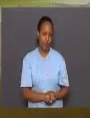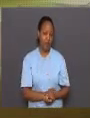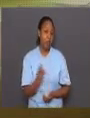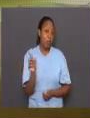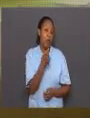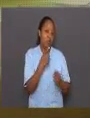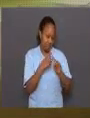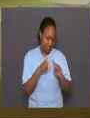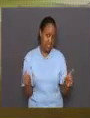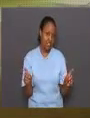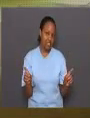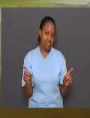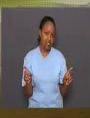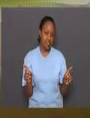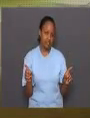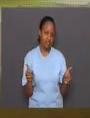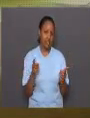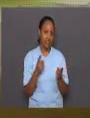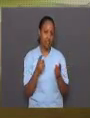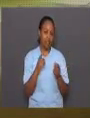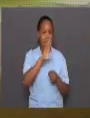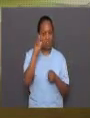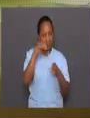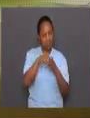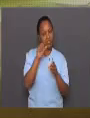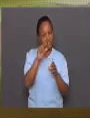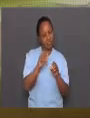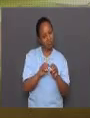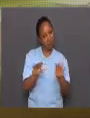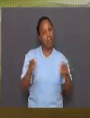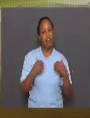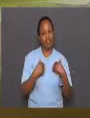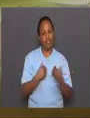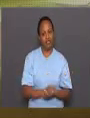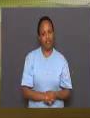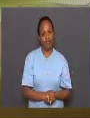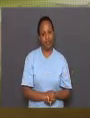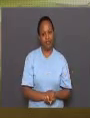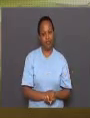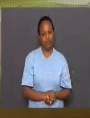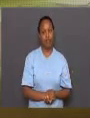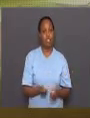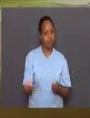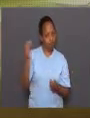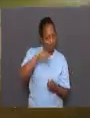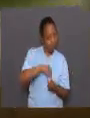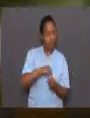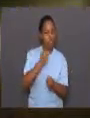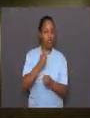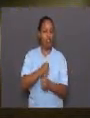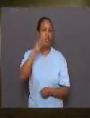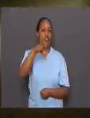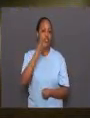nevertheless taking place across the continent. More work needs to be done.